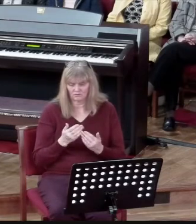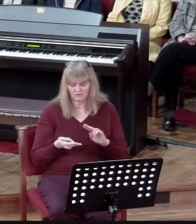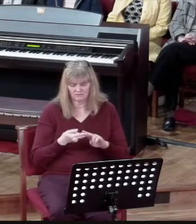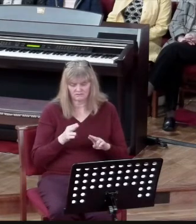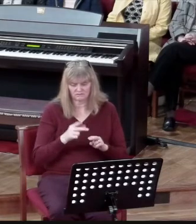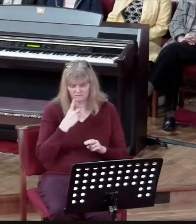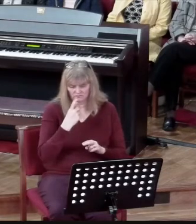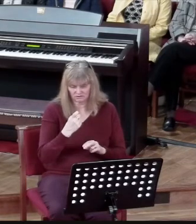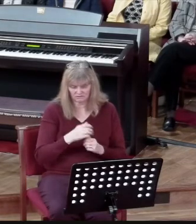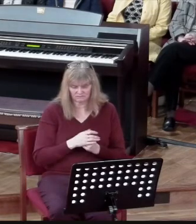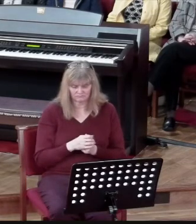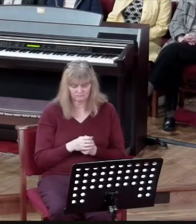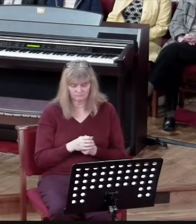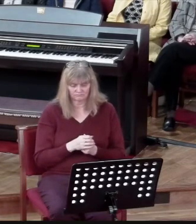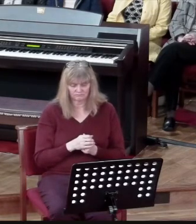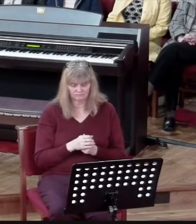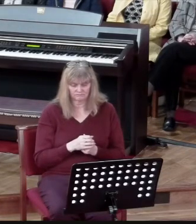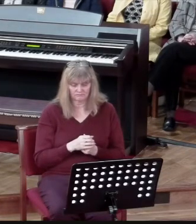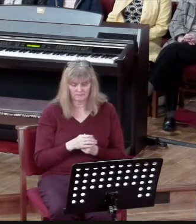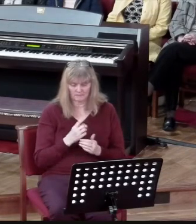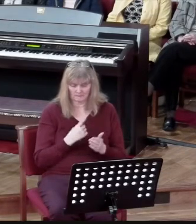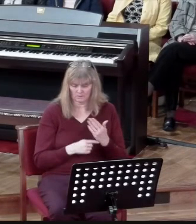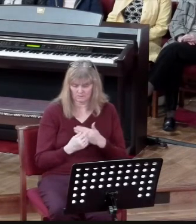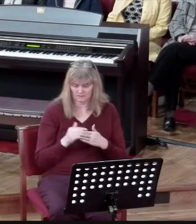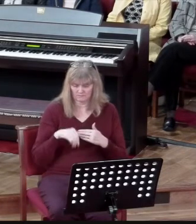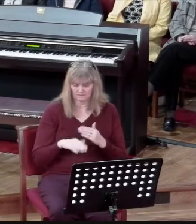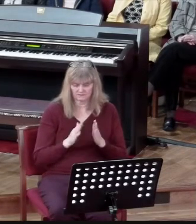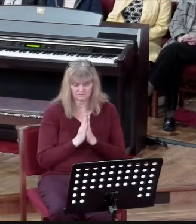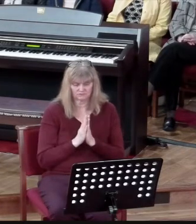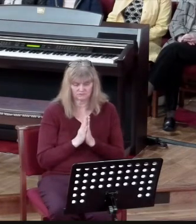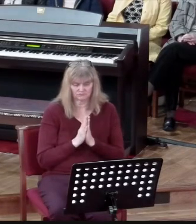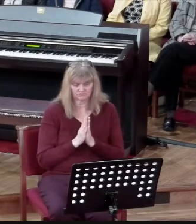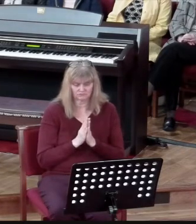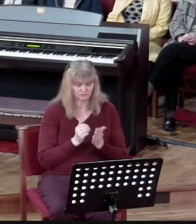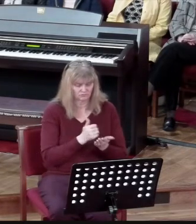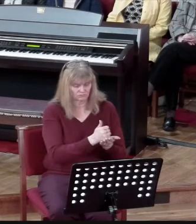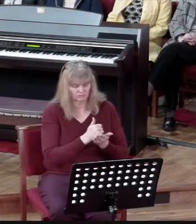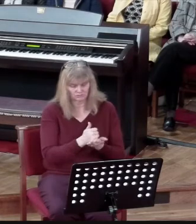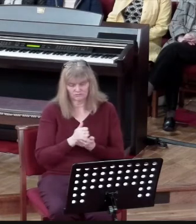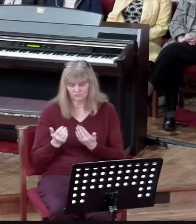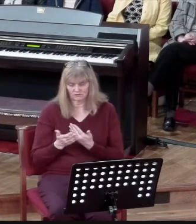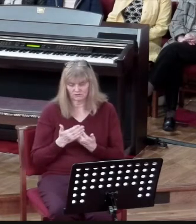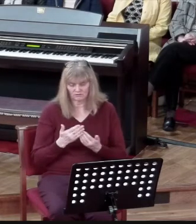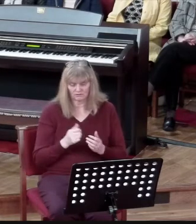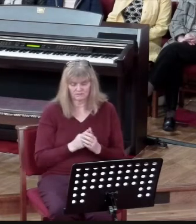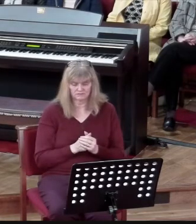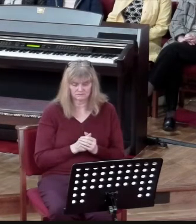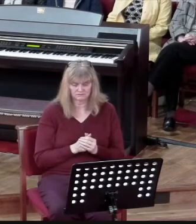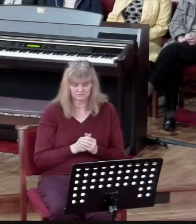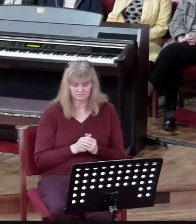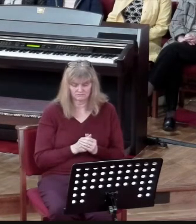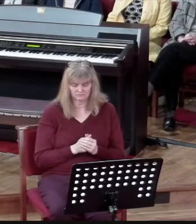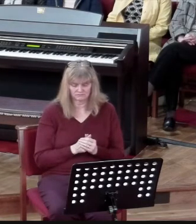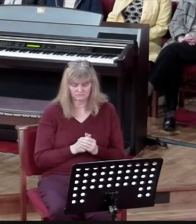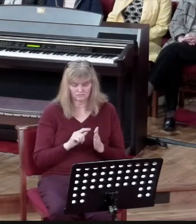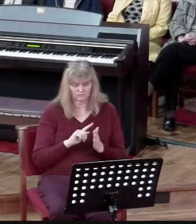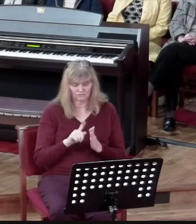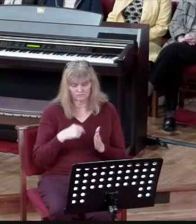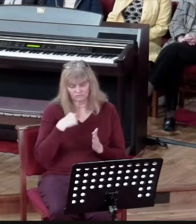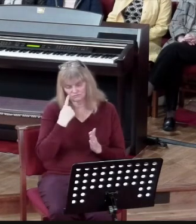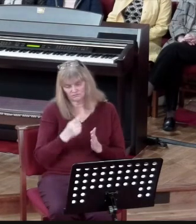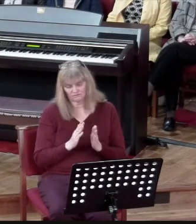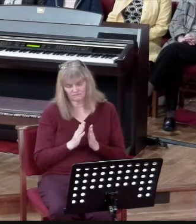and to constantly, this is what happens, isn't it? Blame ourselves for our failure. Now,